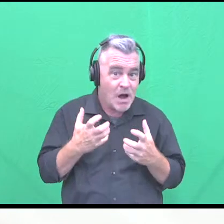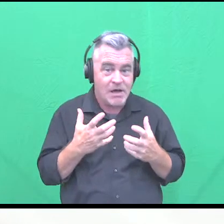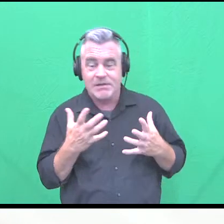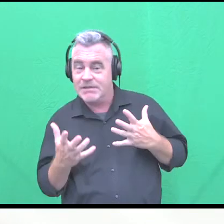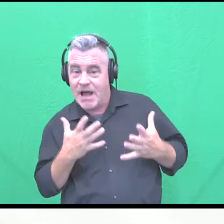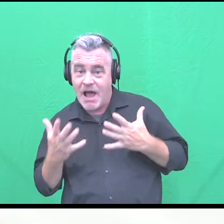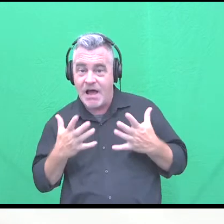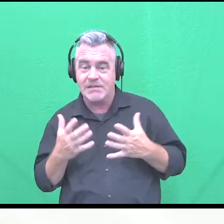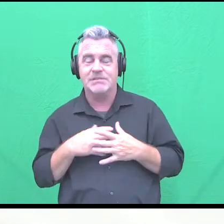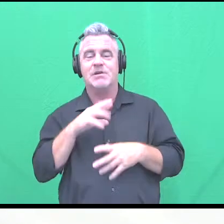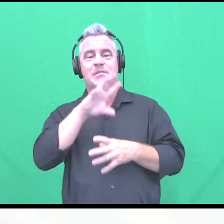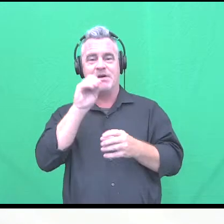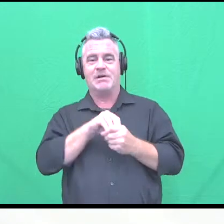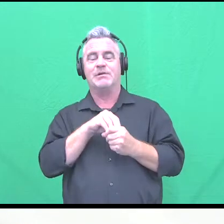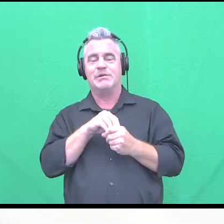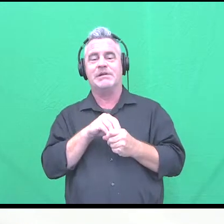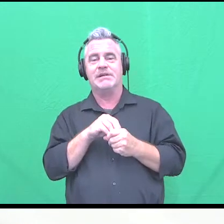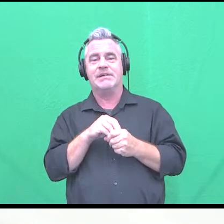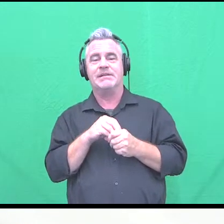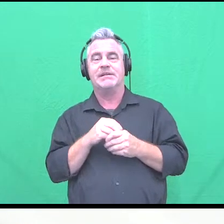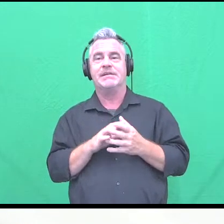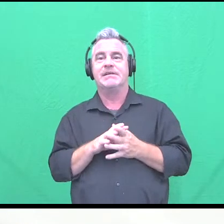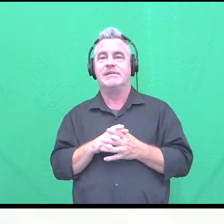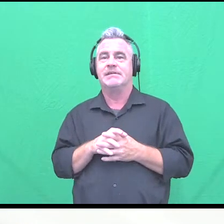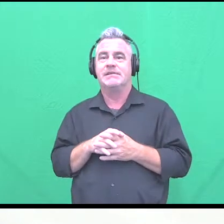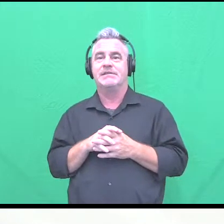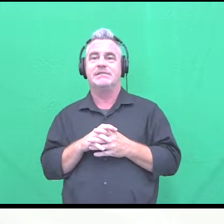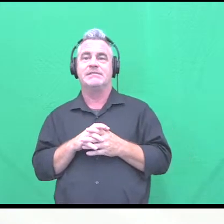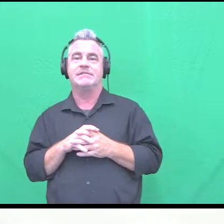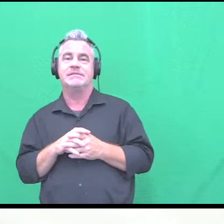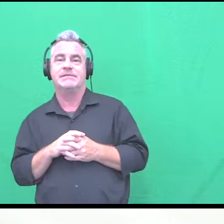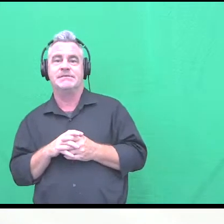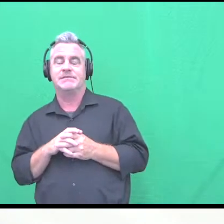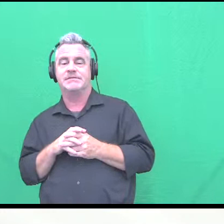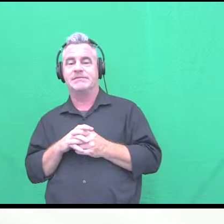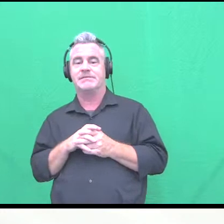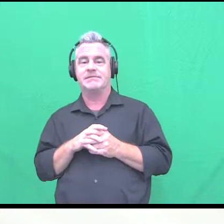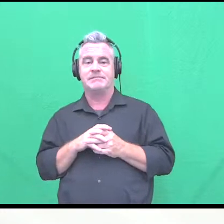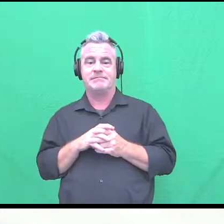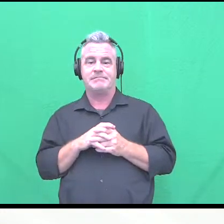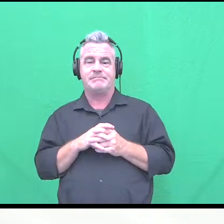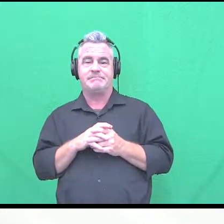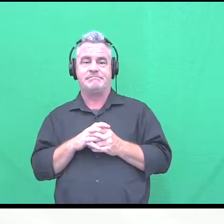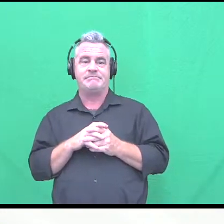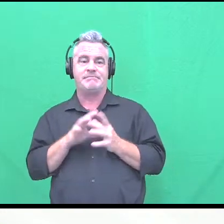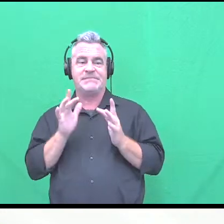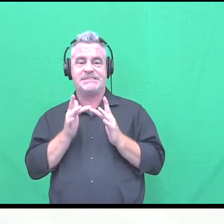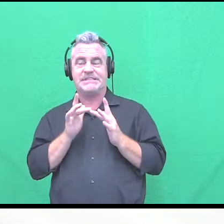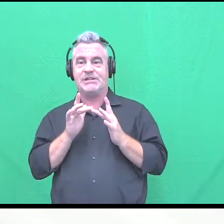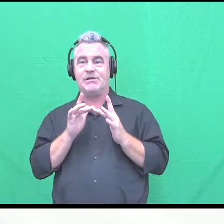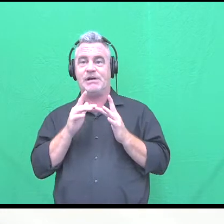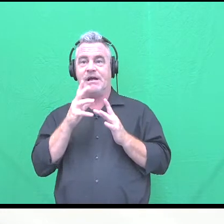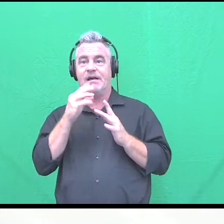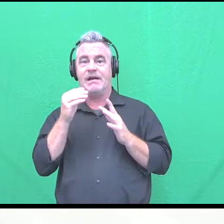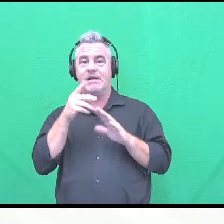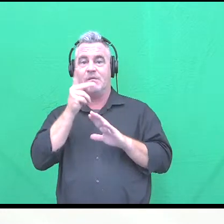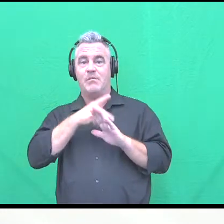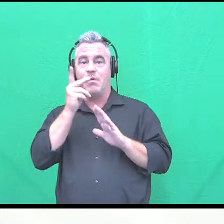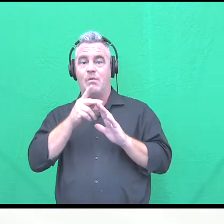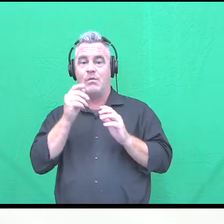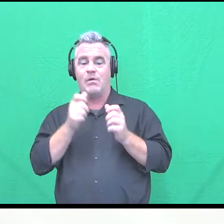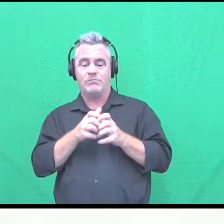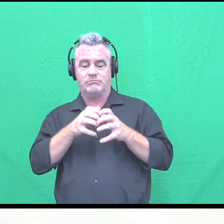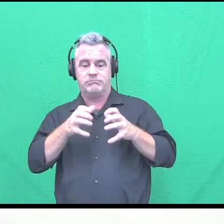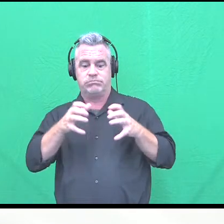be participating in an online synchronous instructional platform. So as that program grows, it will start very